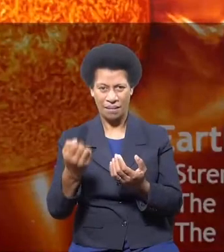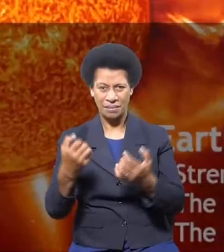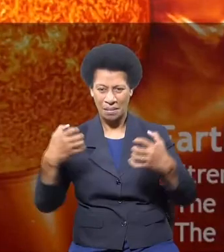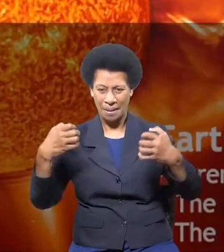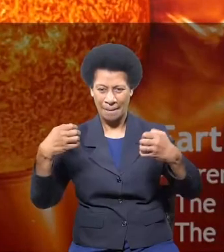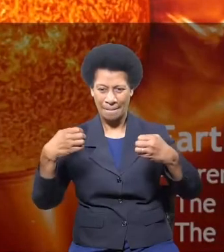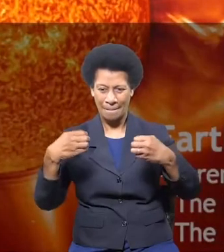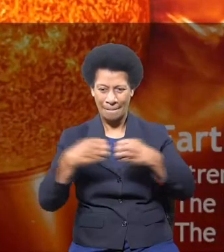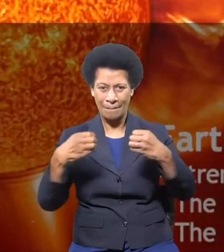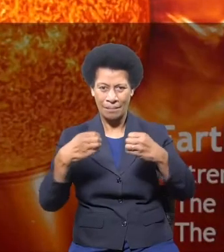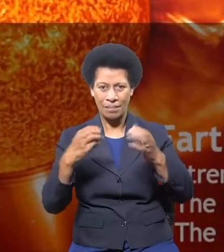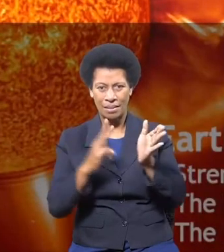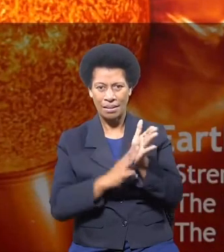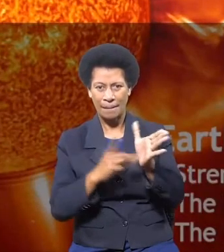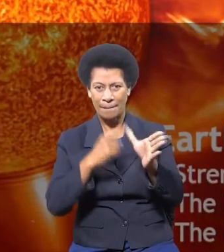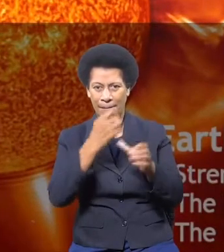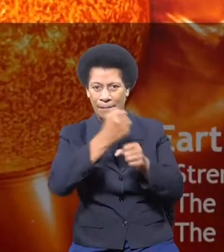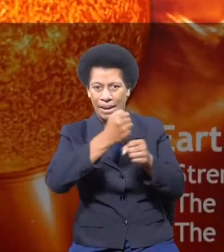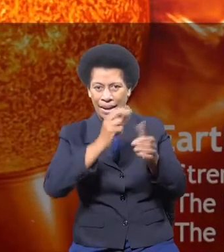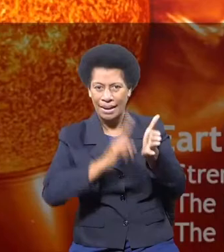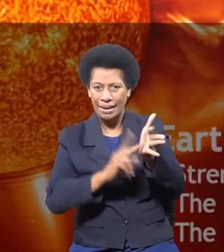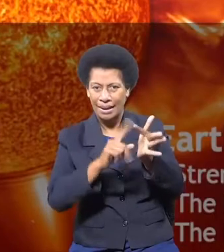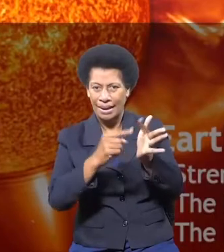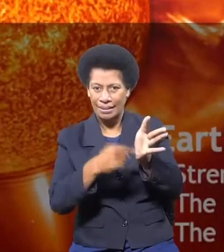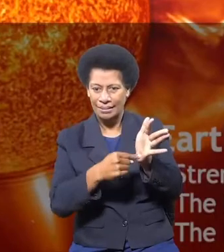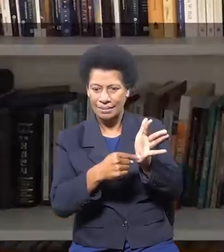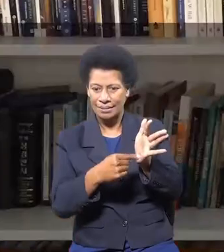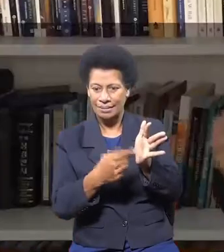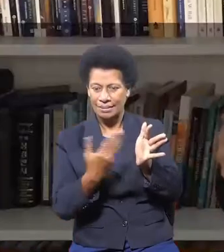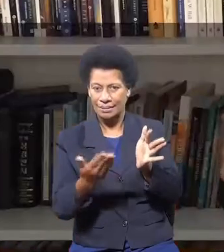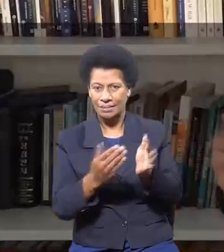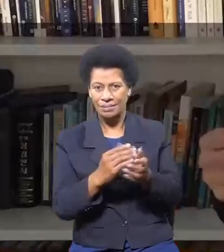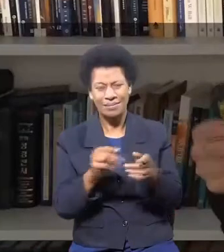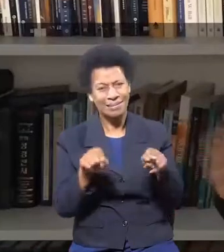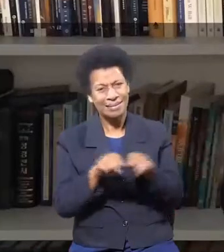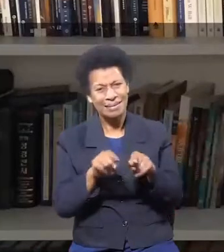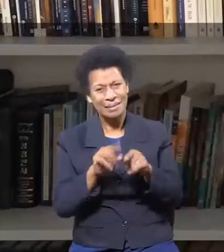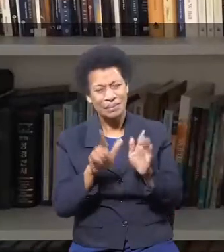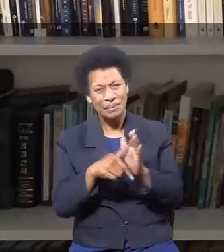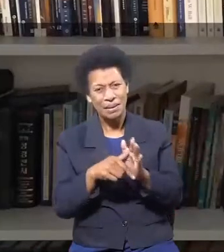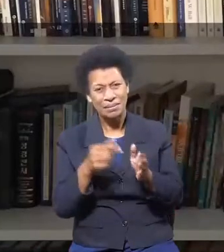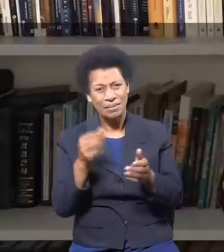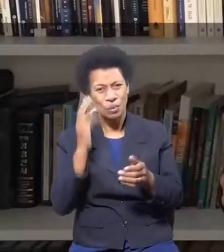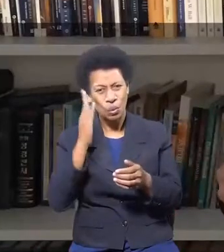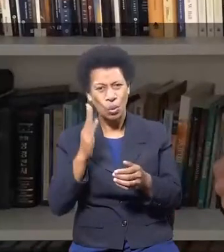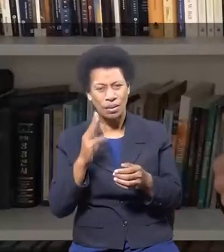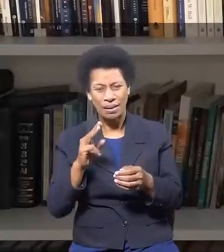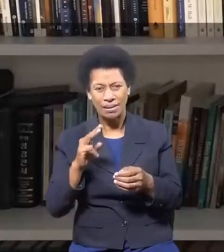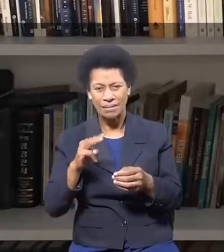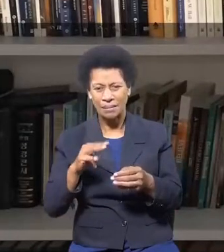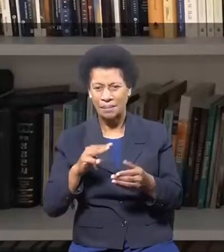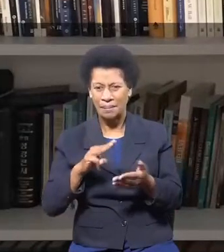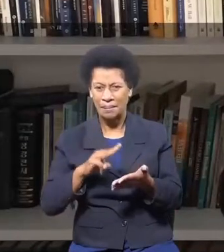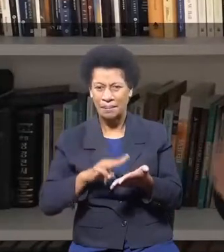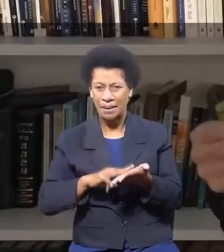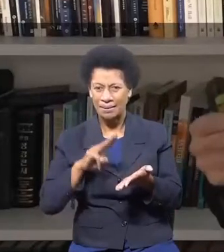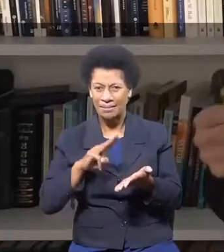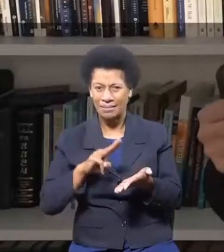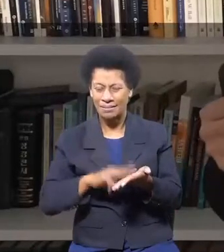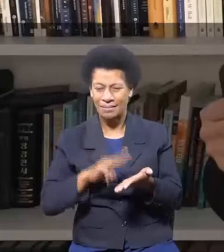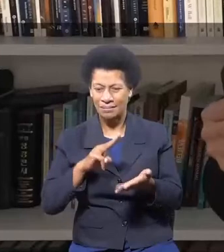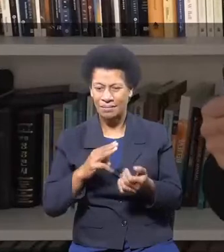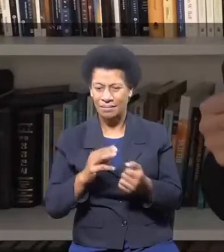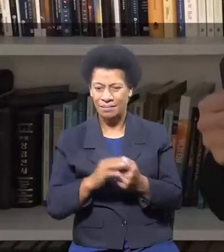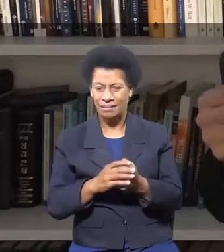a magnetic field. A magnetic field, like those little magnets you might have played with it in school or Sabbath school,